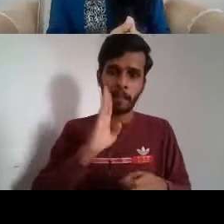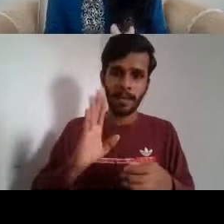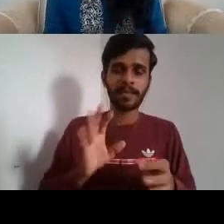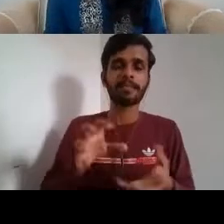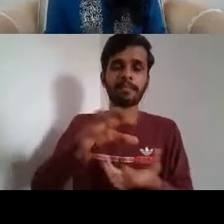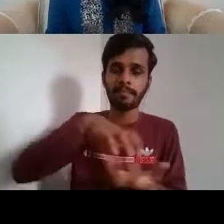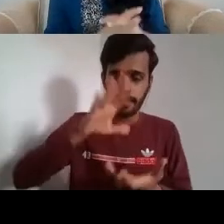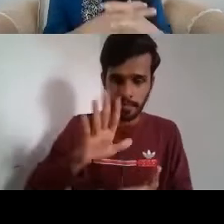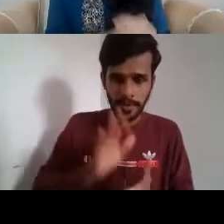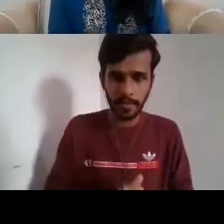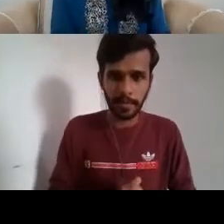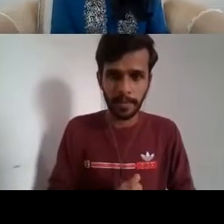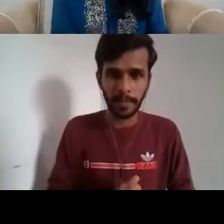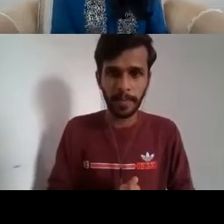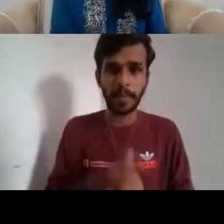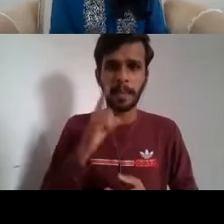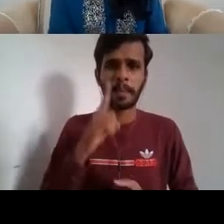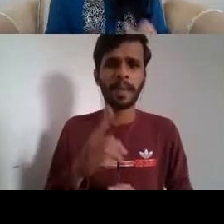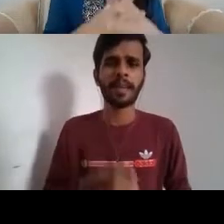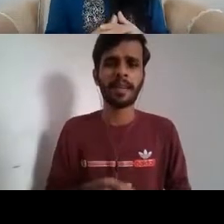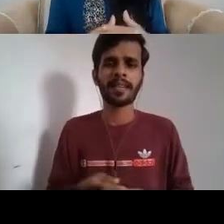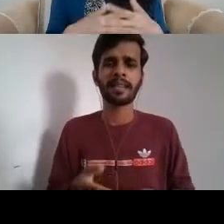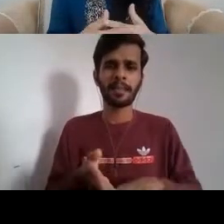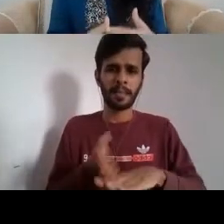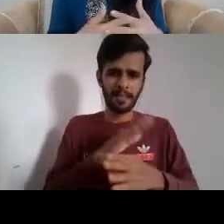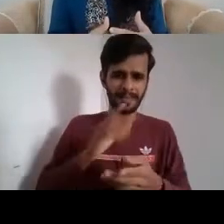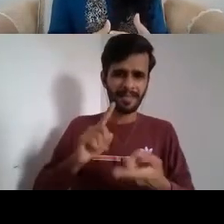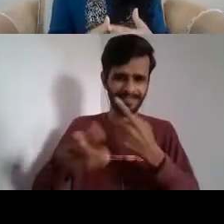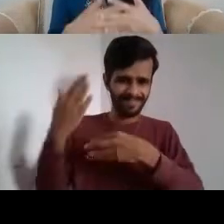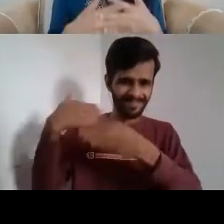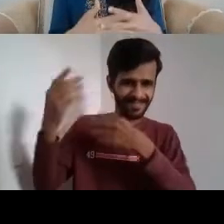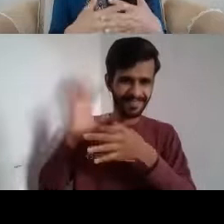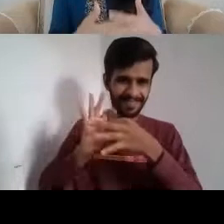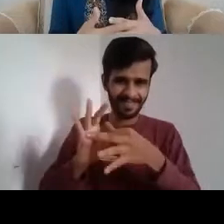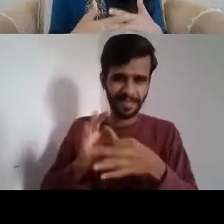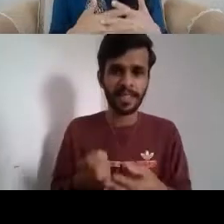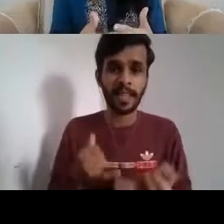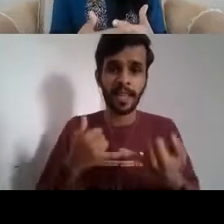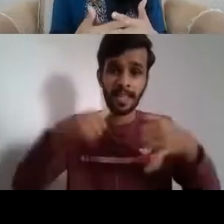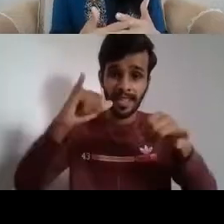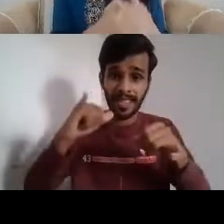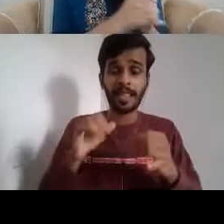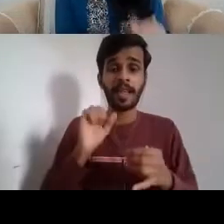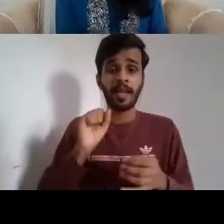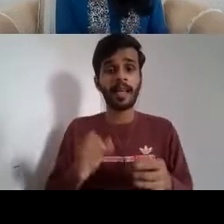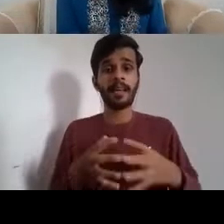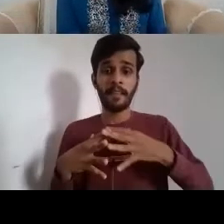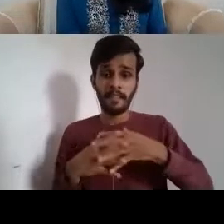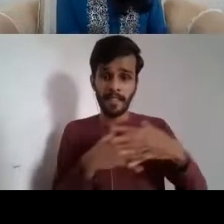But in contemporary history, Indo-Western interaction really took its roots in the